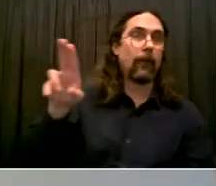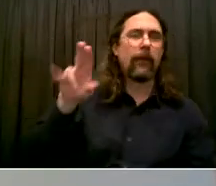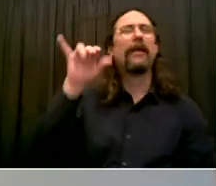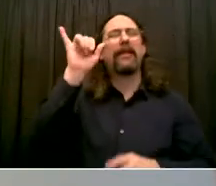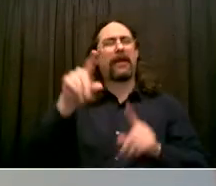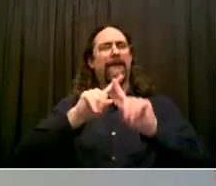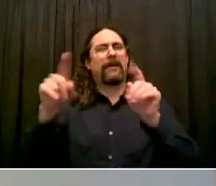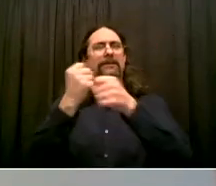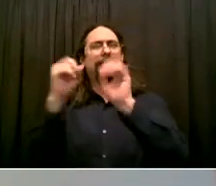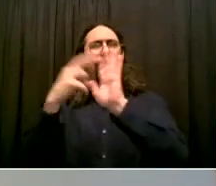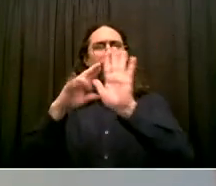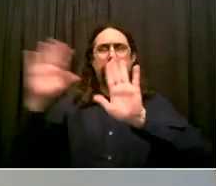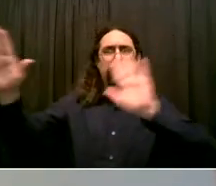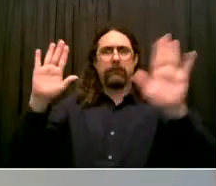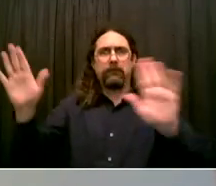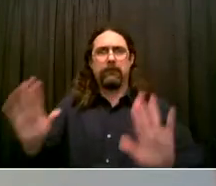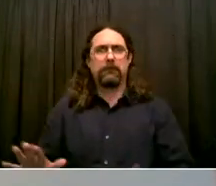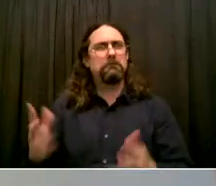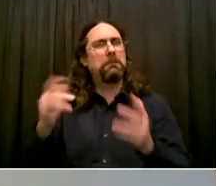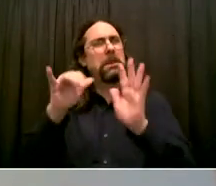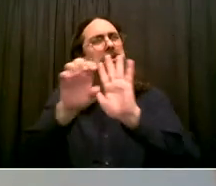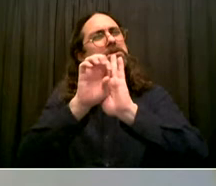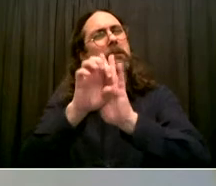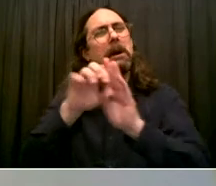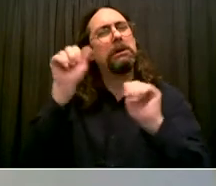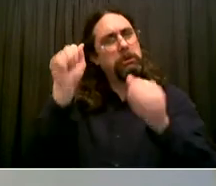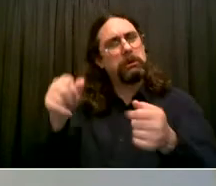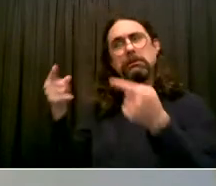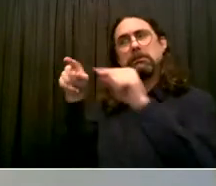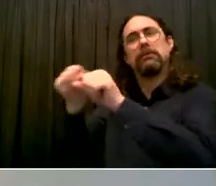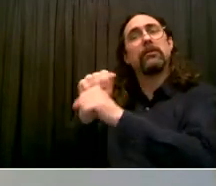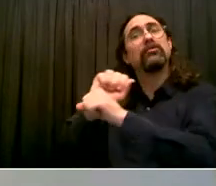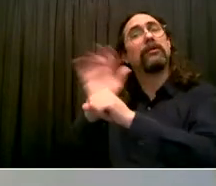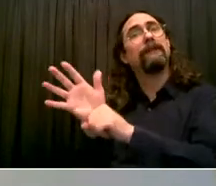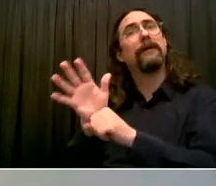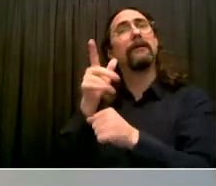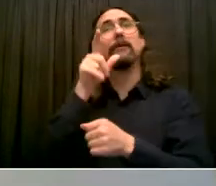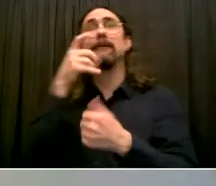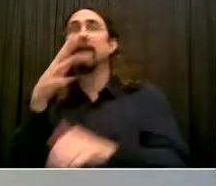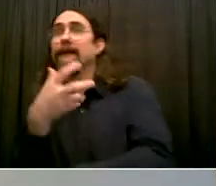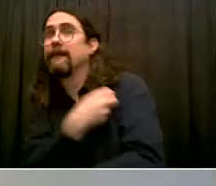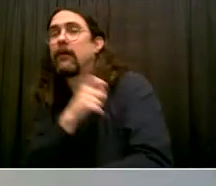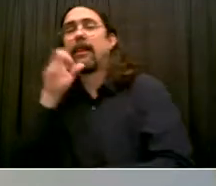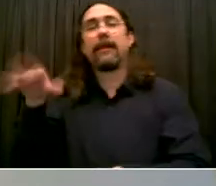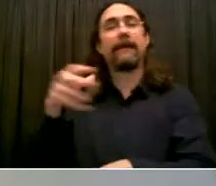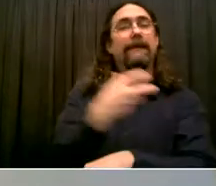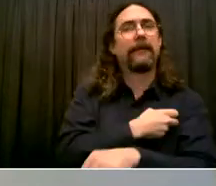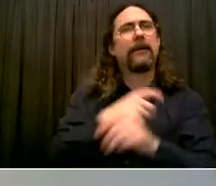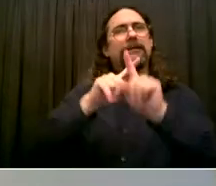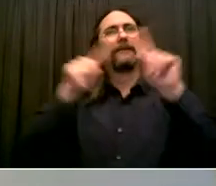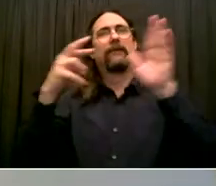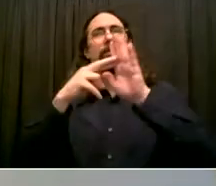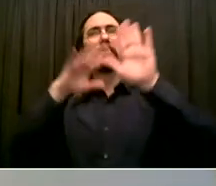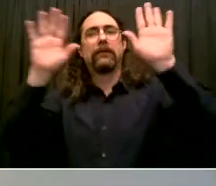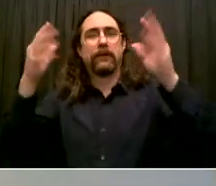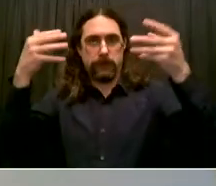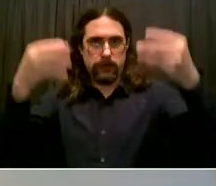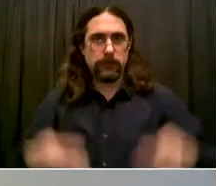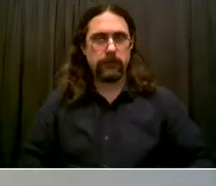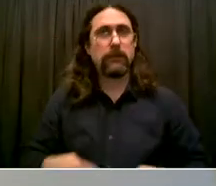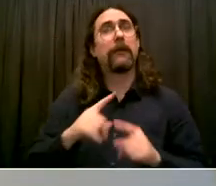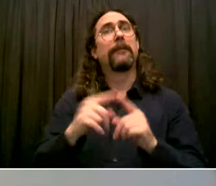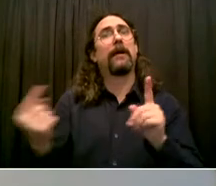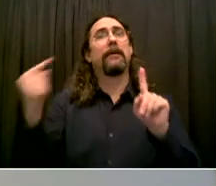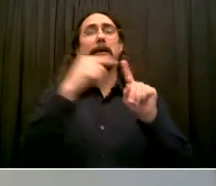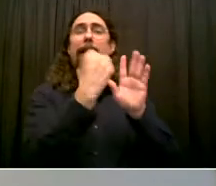to be strongly considered because, again, it's going to be very important for people to have the assurance that when they participate in activities that we